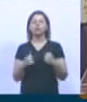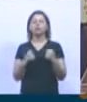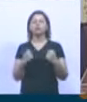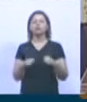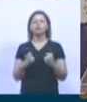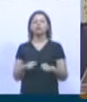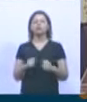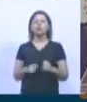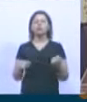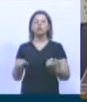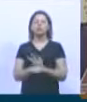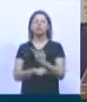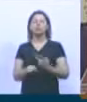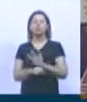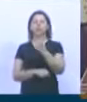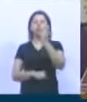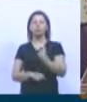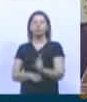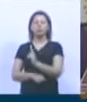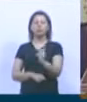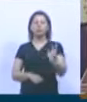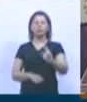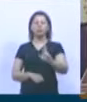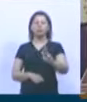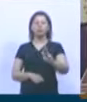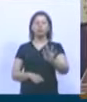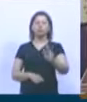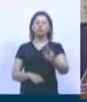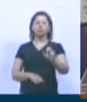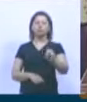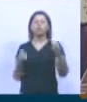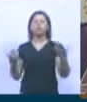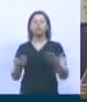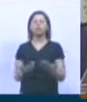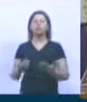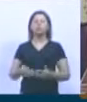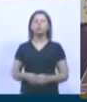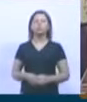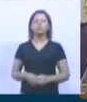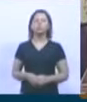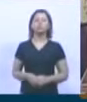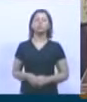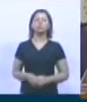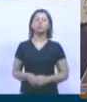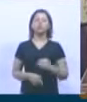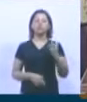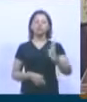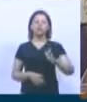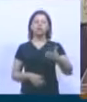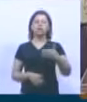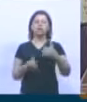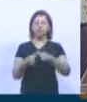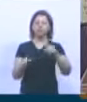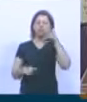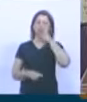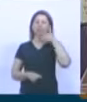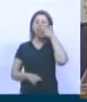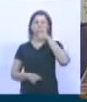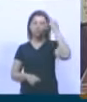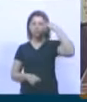para os pais, procurar o Padre Rufus hoje. I was giving a retreat. Eu estava dando esse retiro. But since the parents came again